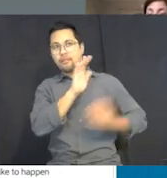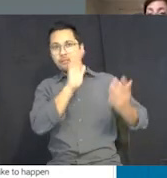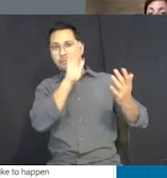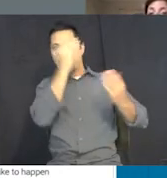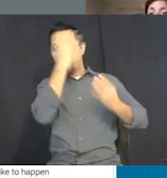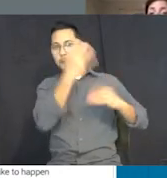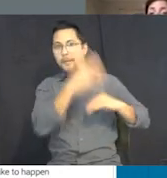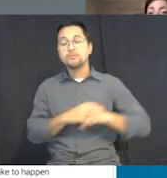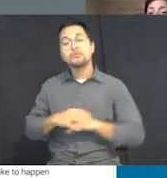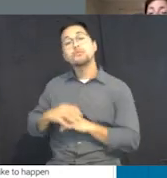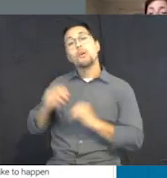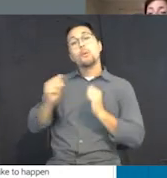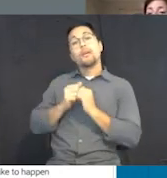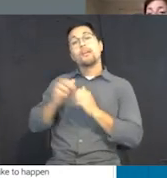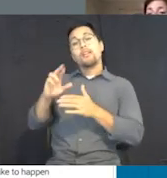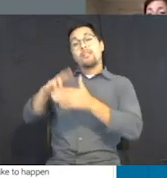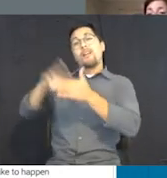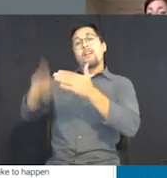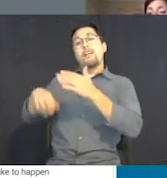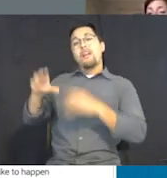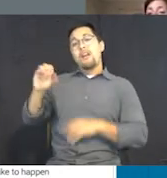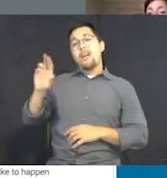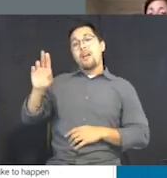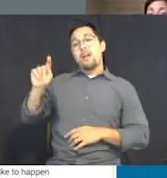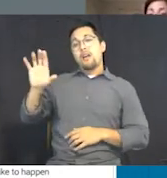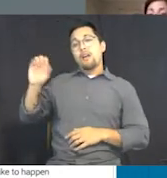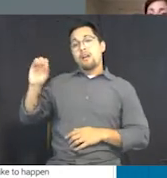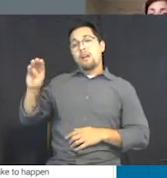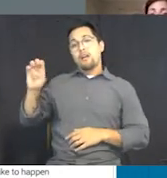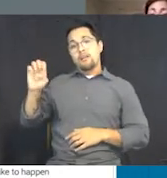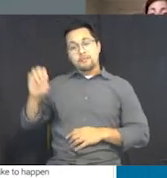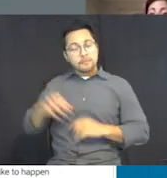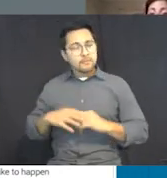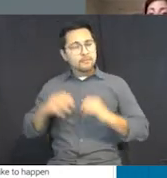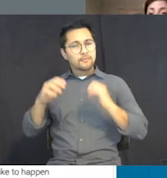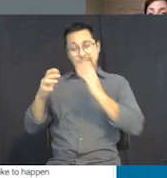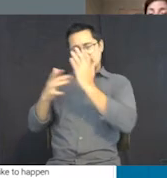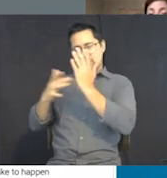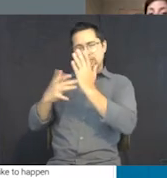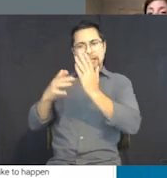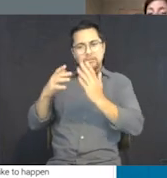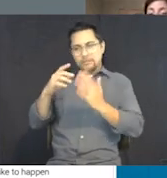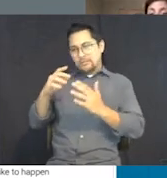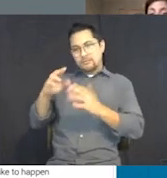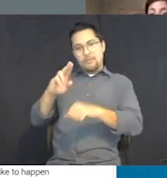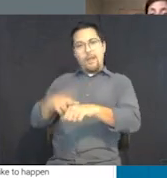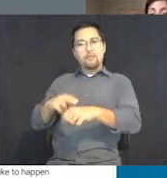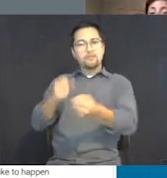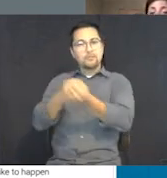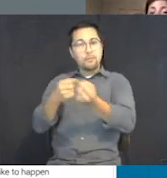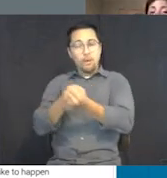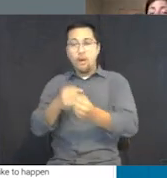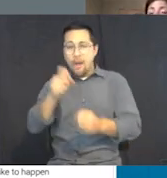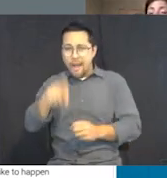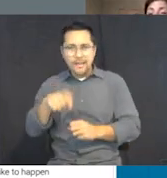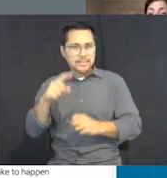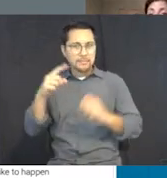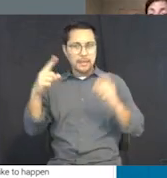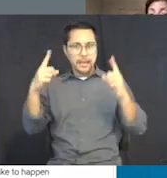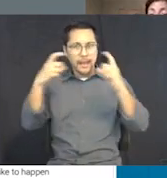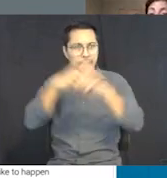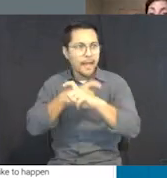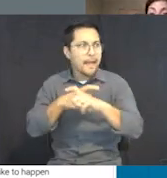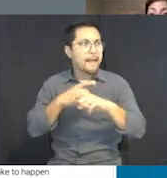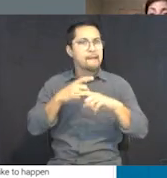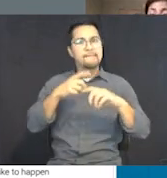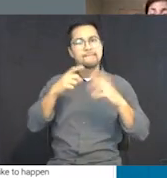anymore, or the person doesn't need to be alerted of their bathroom routine because every time they open the bathroom door at 9 a.m.,